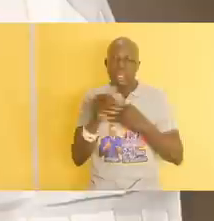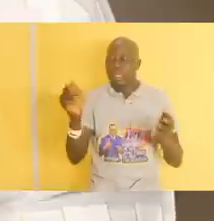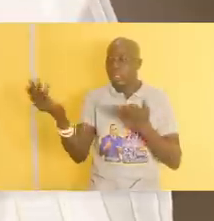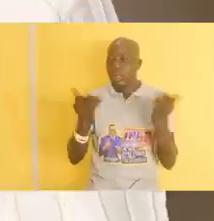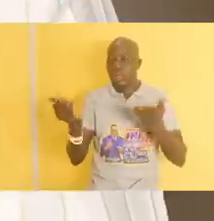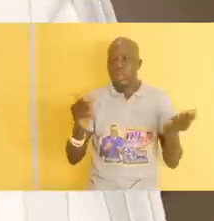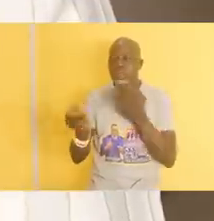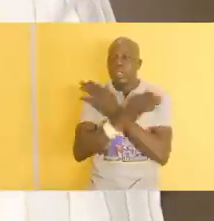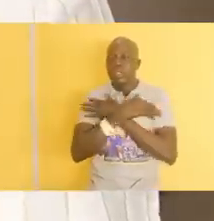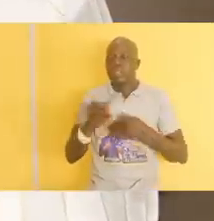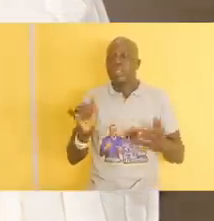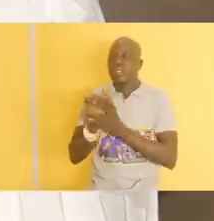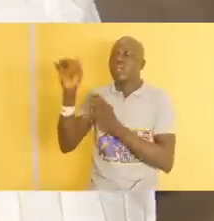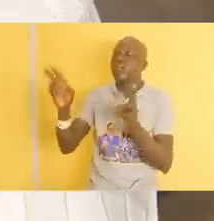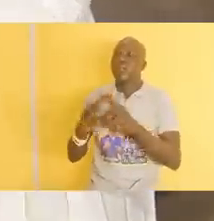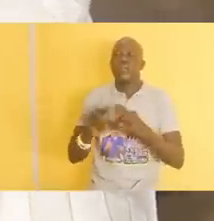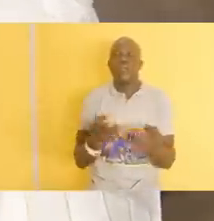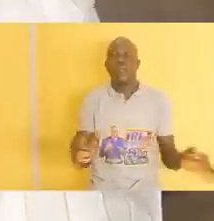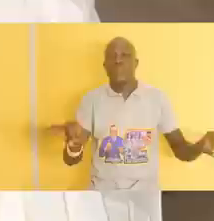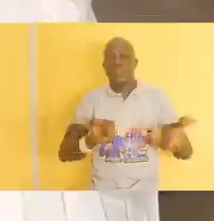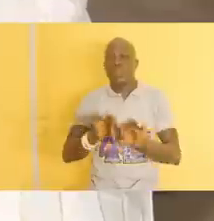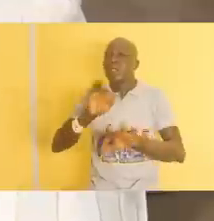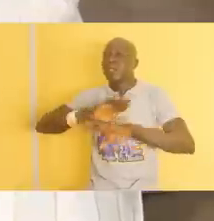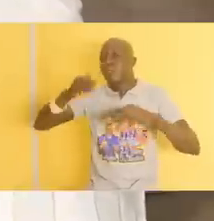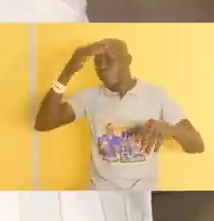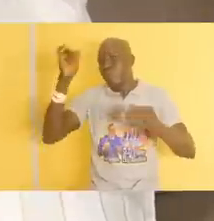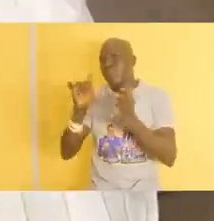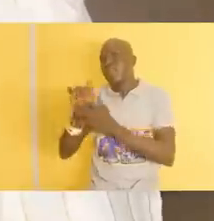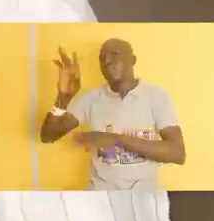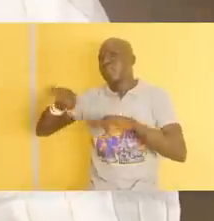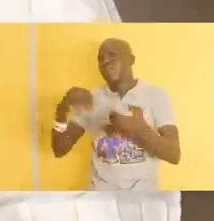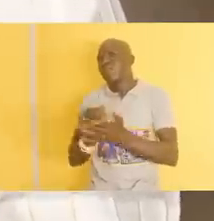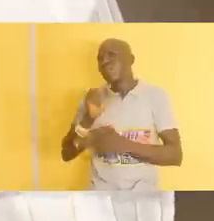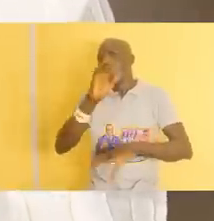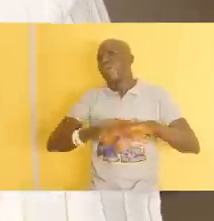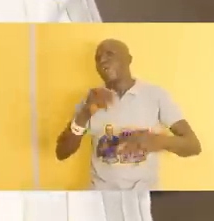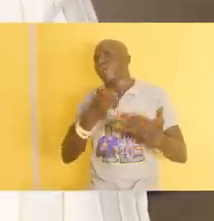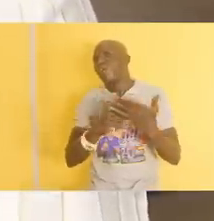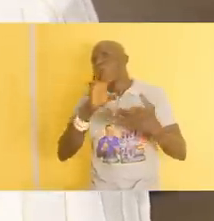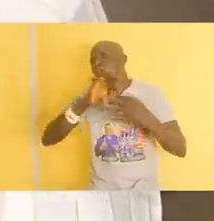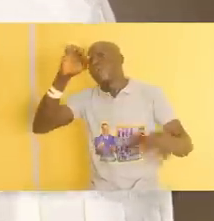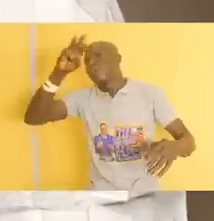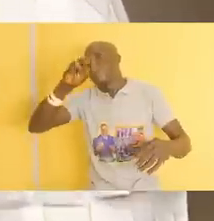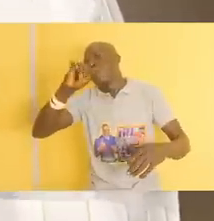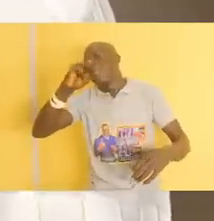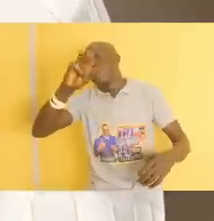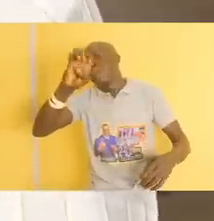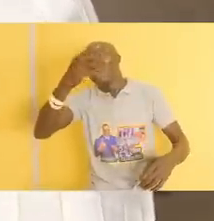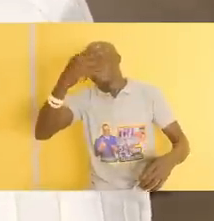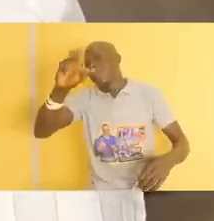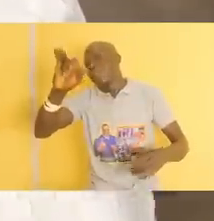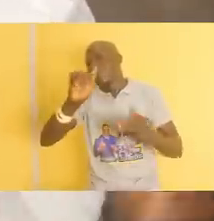Because of Sabbath day. The Sabbath day is very important. Don't forget that. Only my care. That God will give you only my care. The privilege to ask